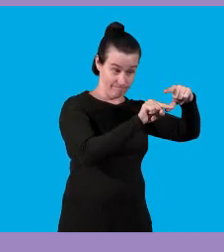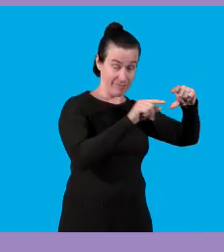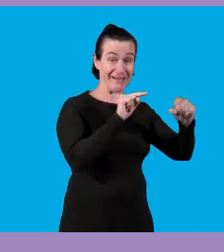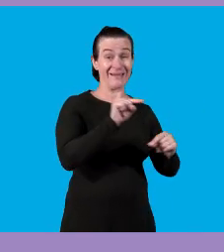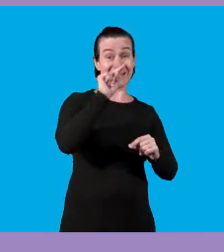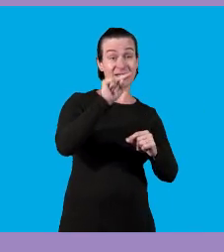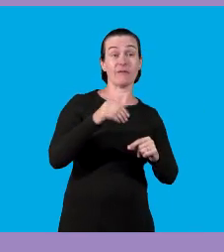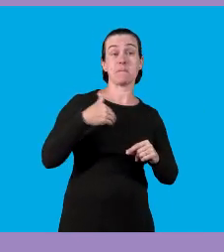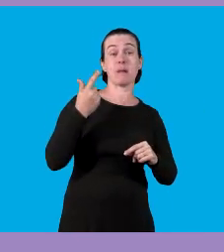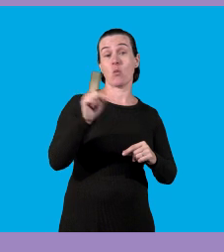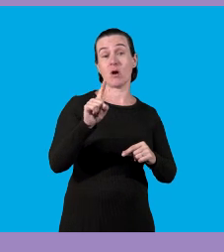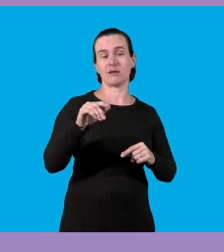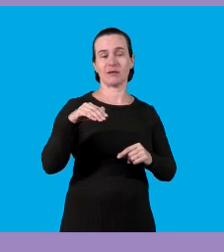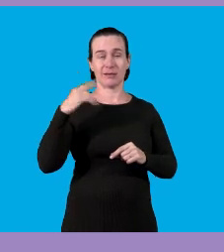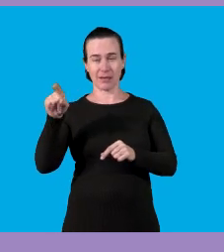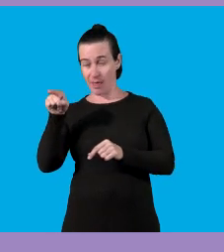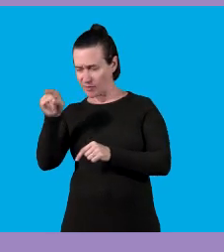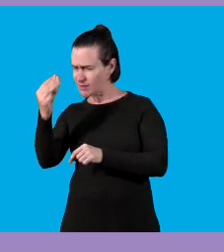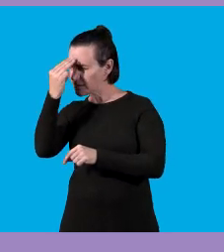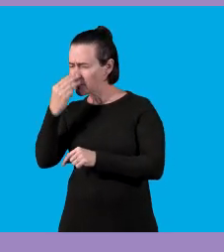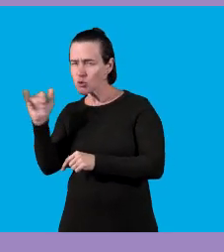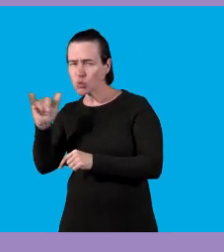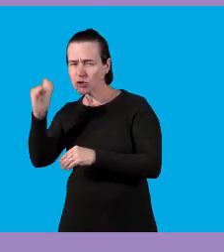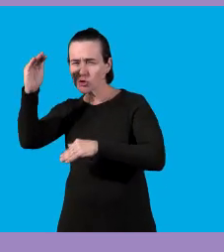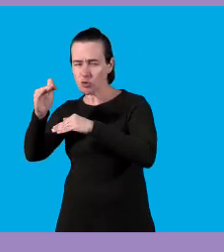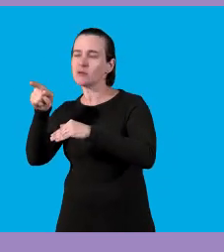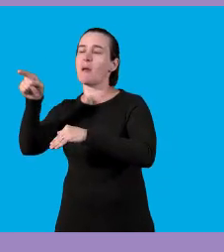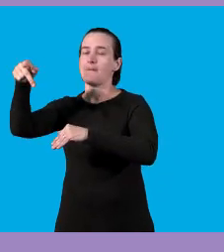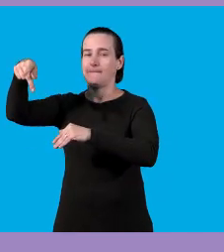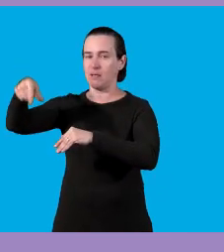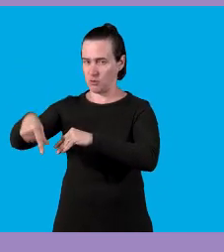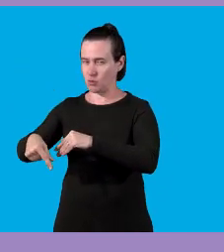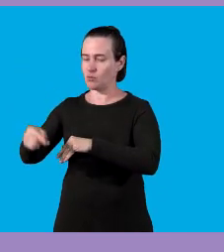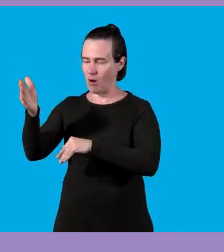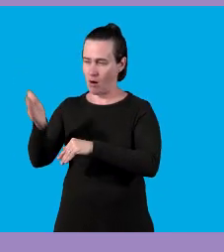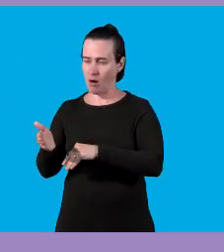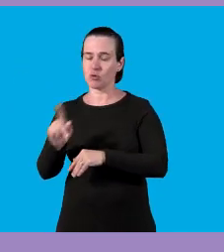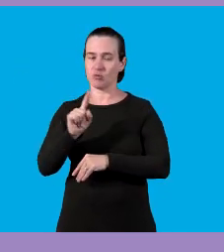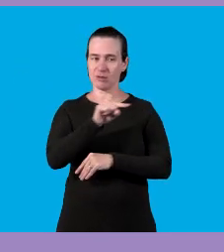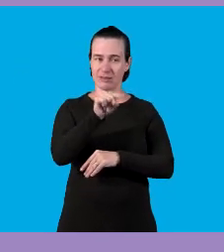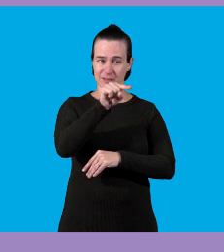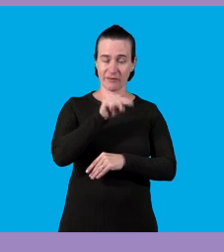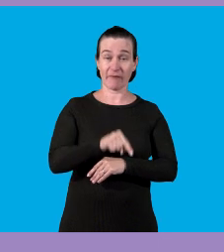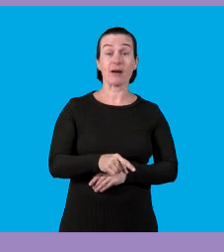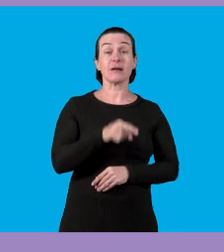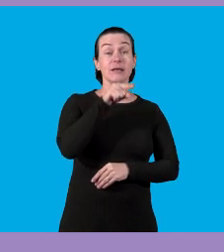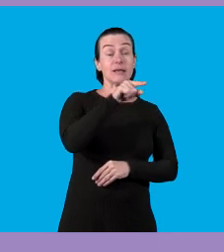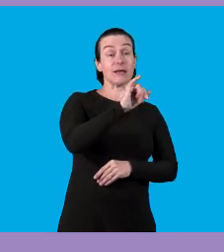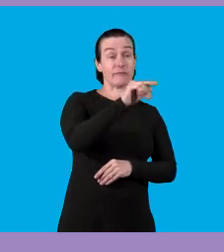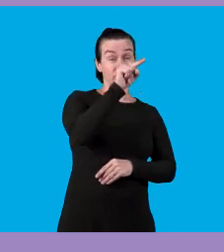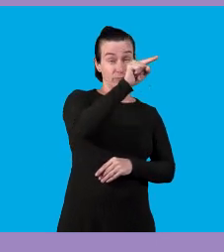on the next triangle PQR, which is side PQ, and should be